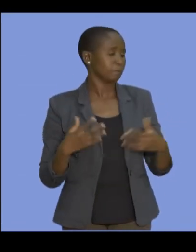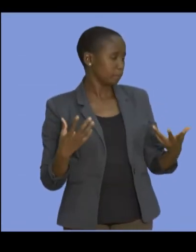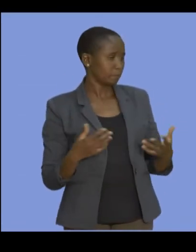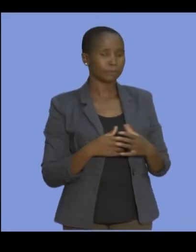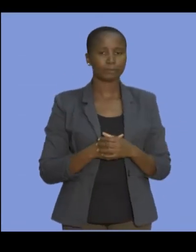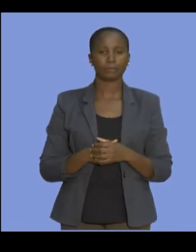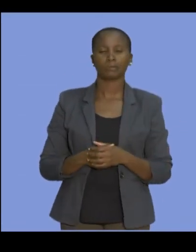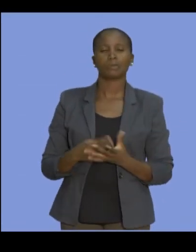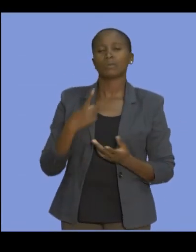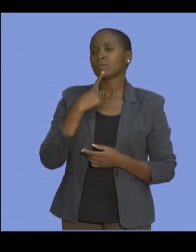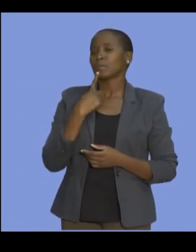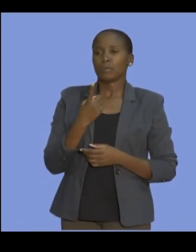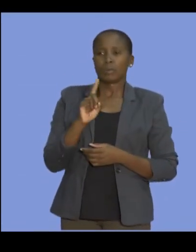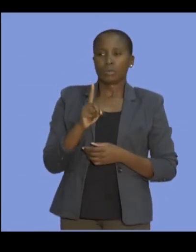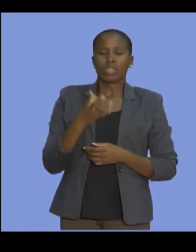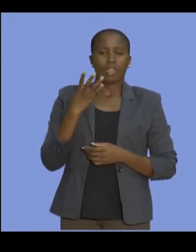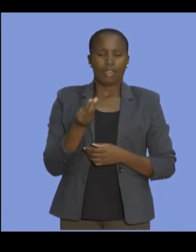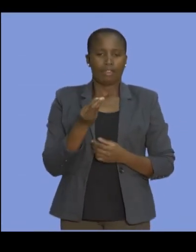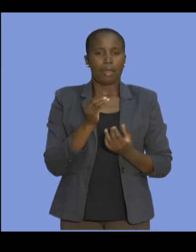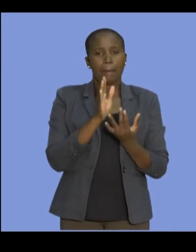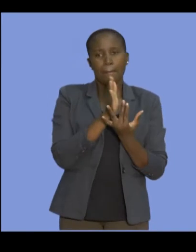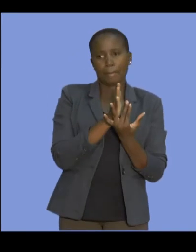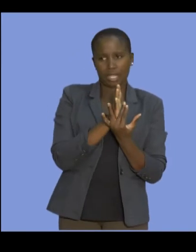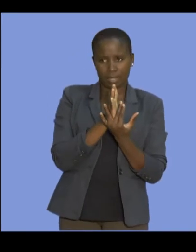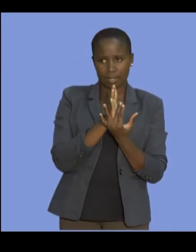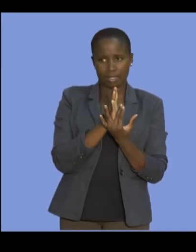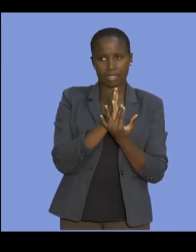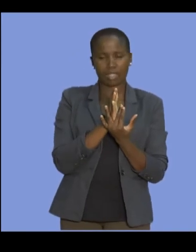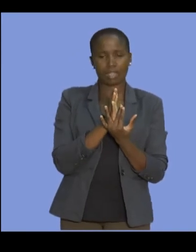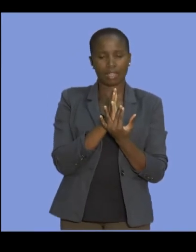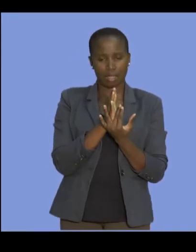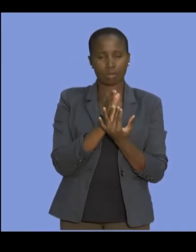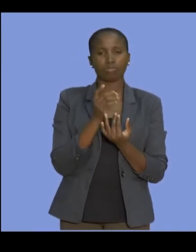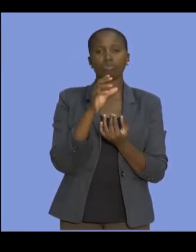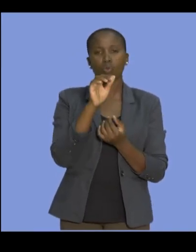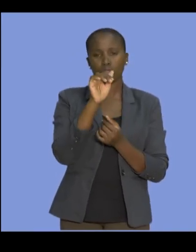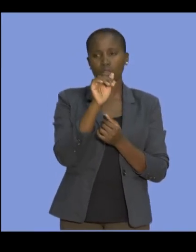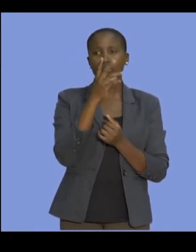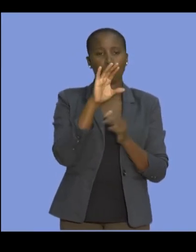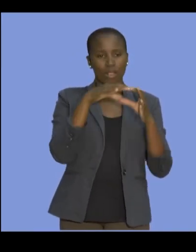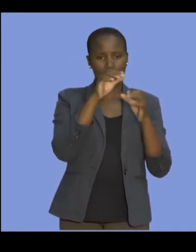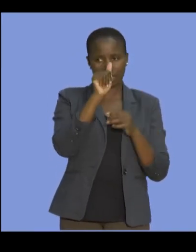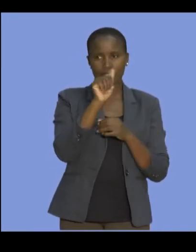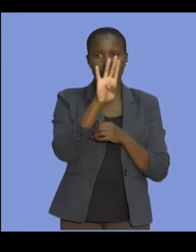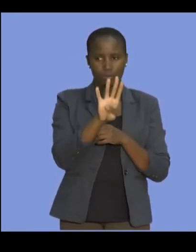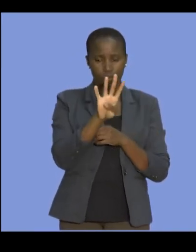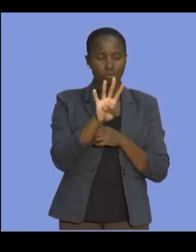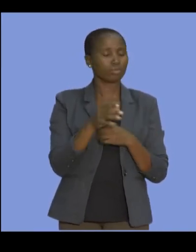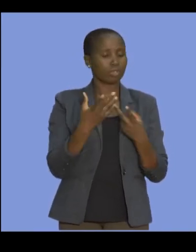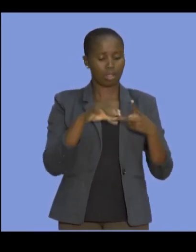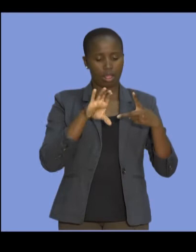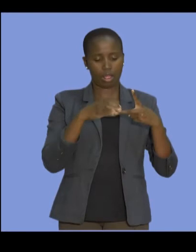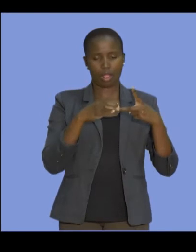Let's say we have the median. So class A, the median we know it's 4. The median for B, it's